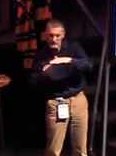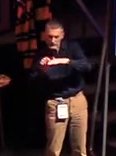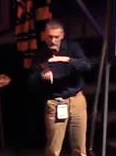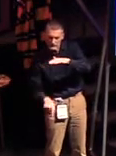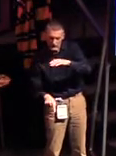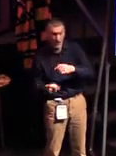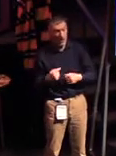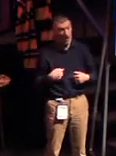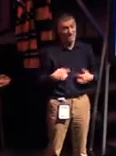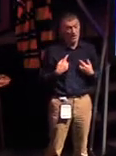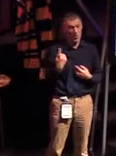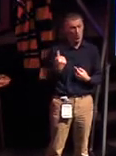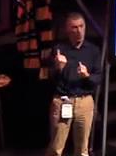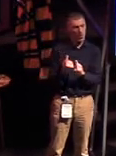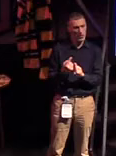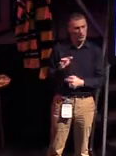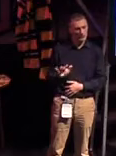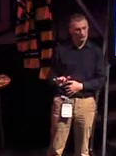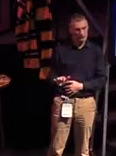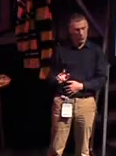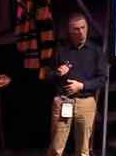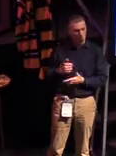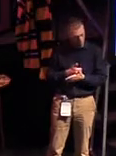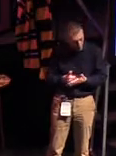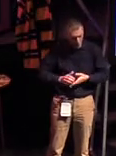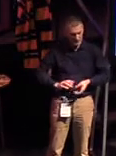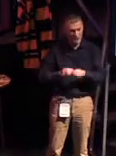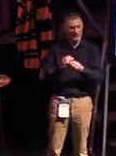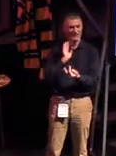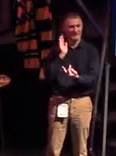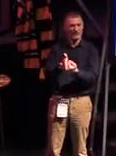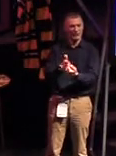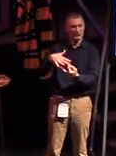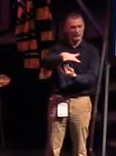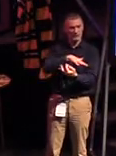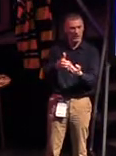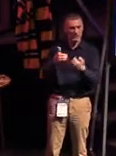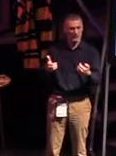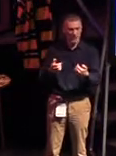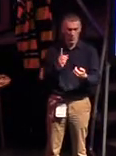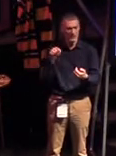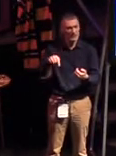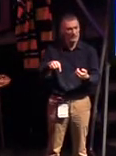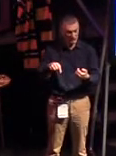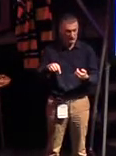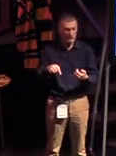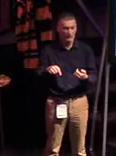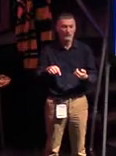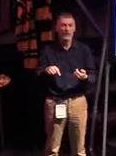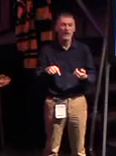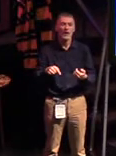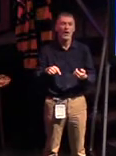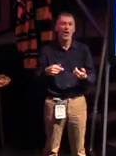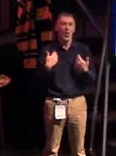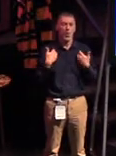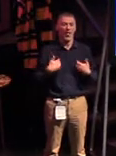one underlying factor which always creates division in society, and that is unequal